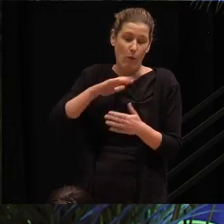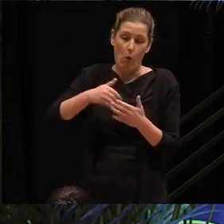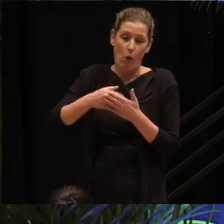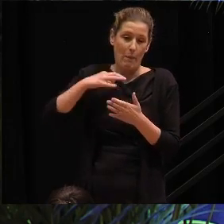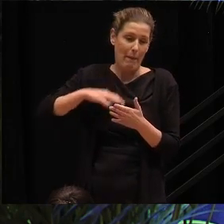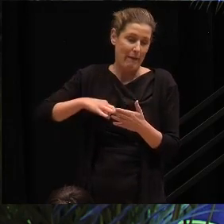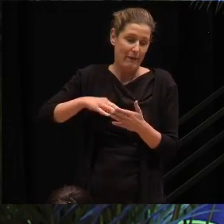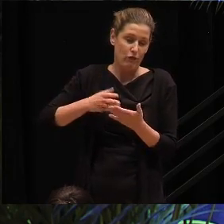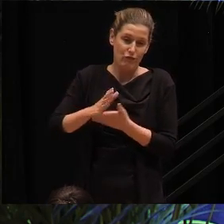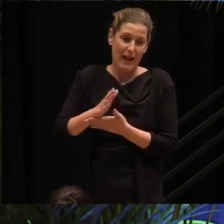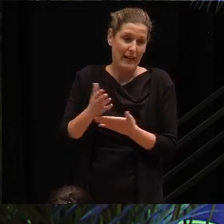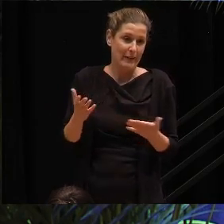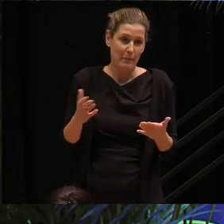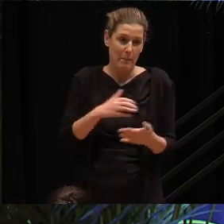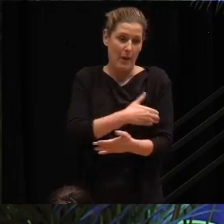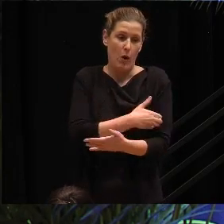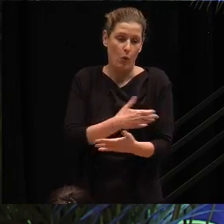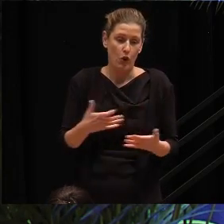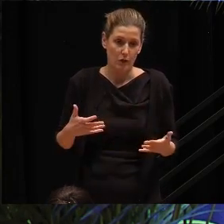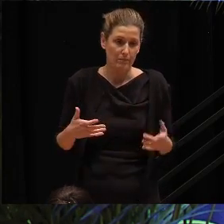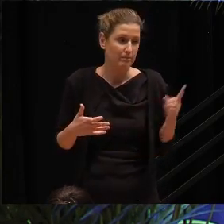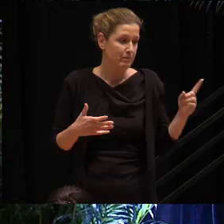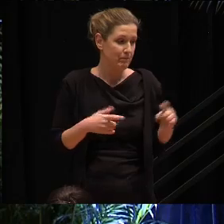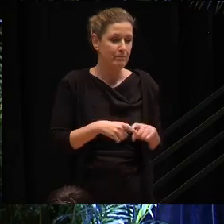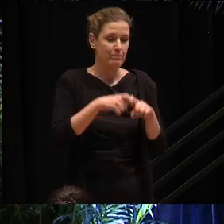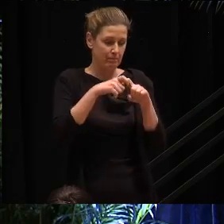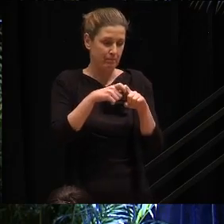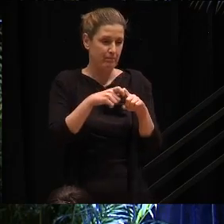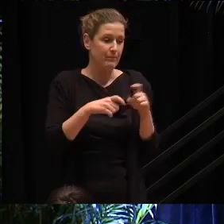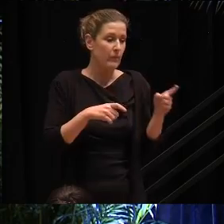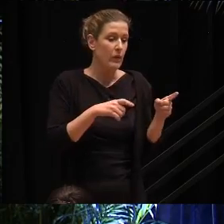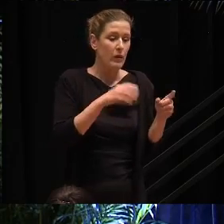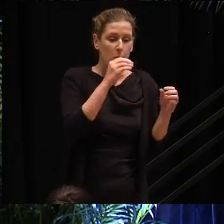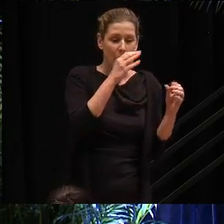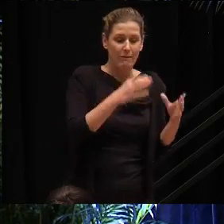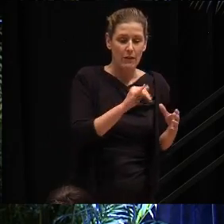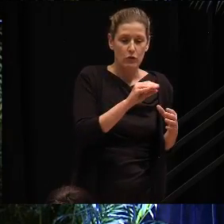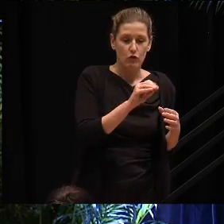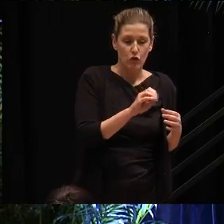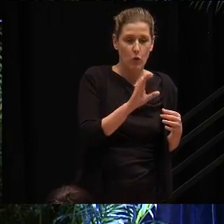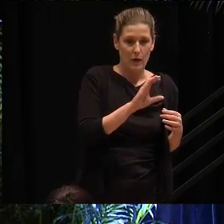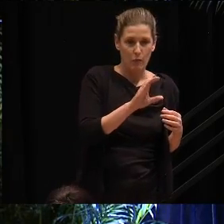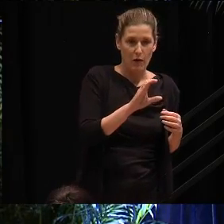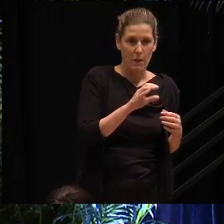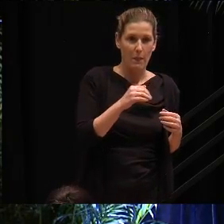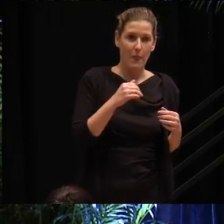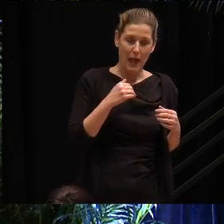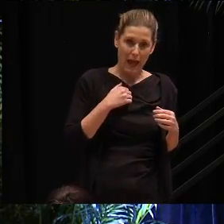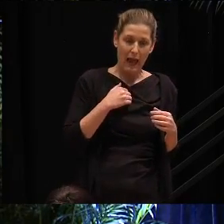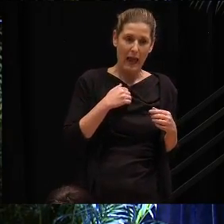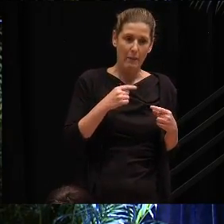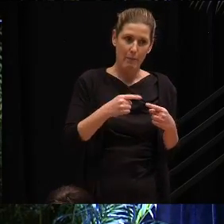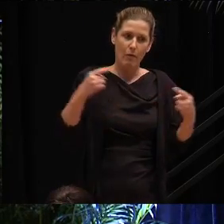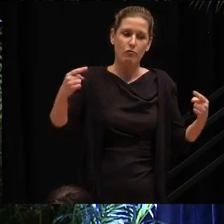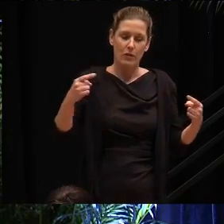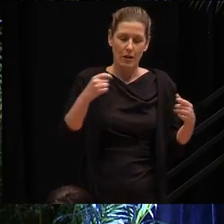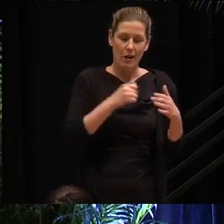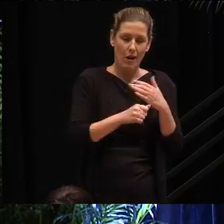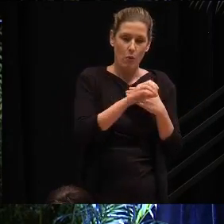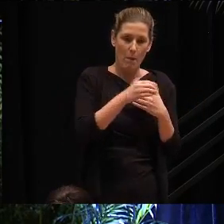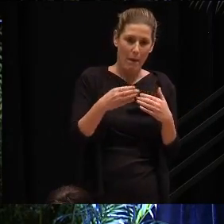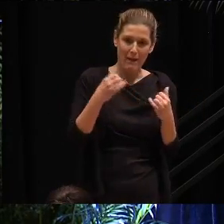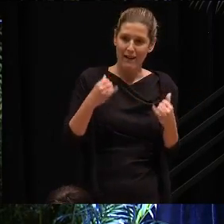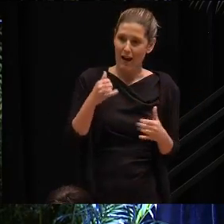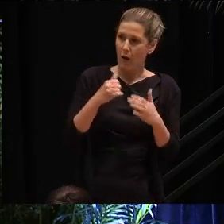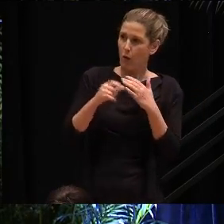that. There's no other way to really. Let me stop you there. Professor Joe Cammarano, there was polarization under President Obama. There's polarization now.